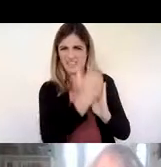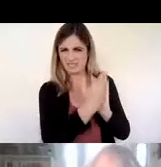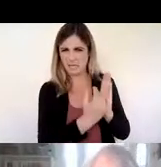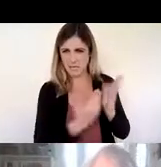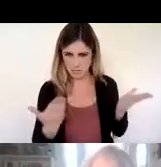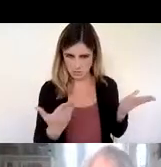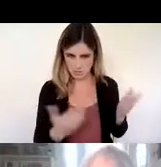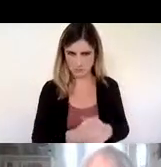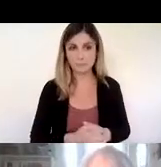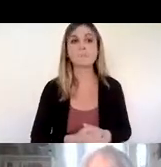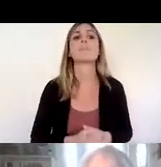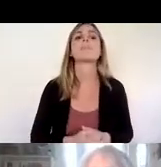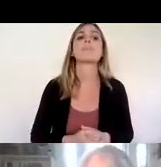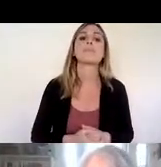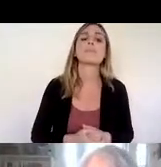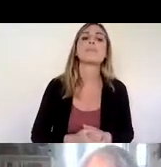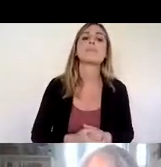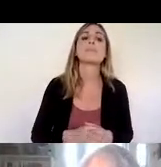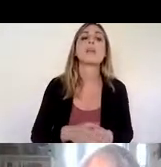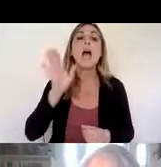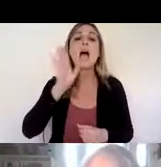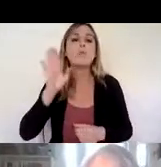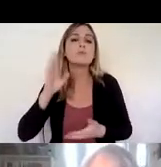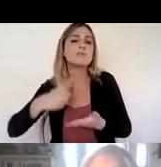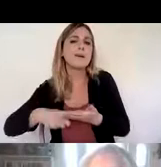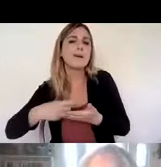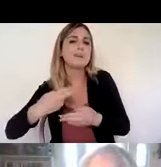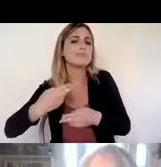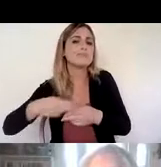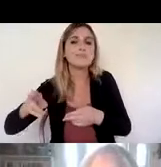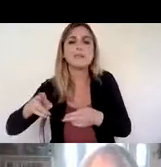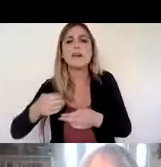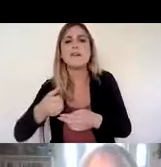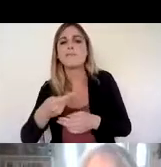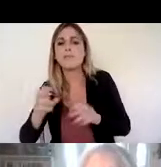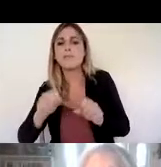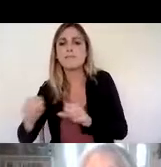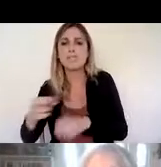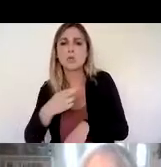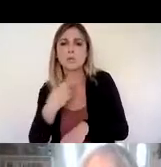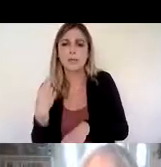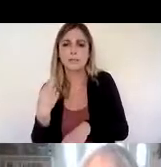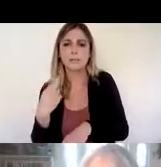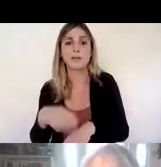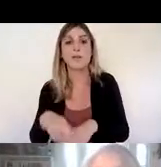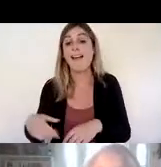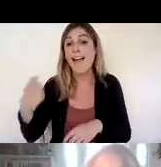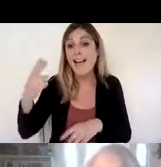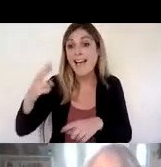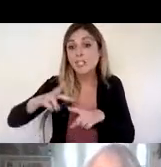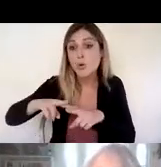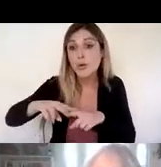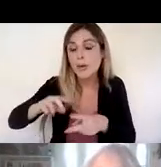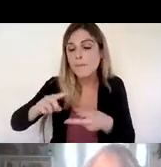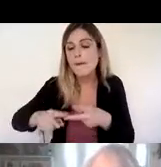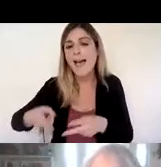and physical activity. And then I'm going to look very briefly at a few potential risk factors, which are high sodium intake, high